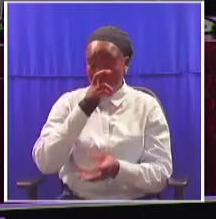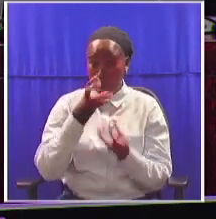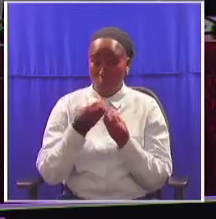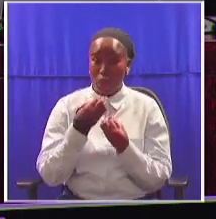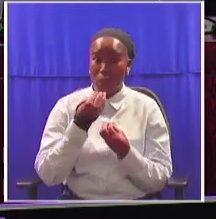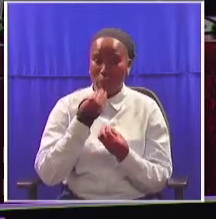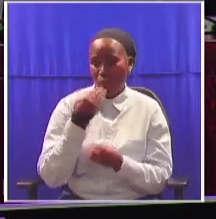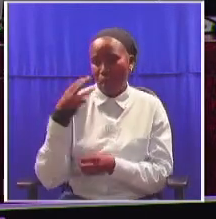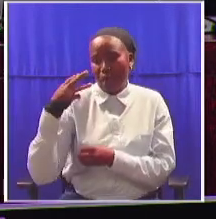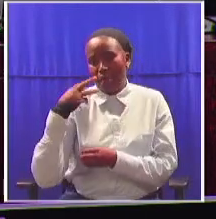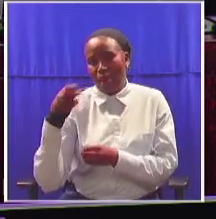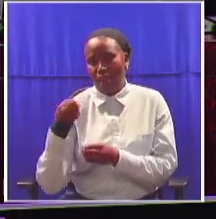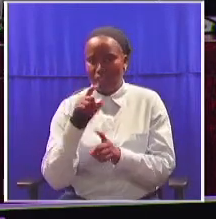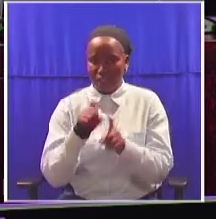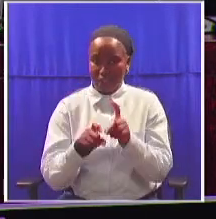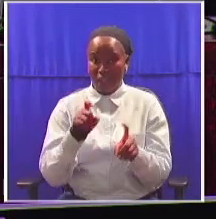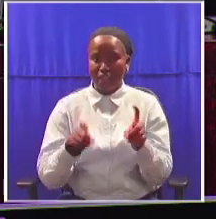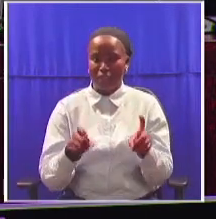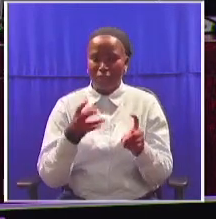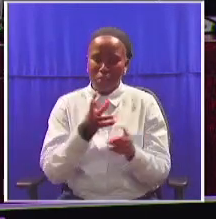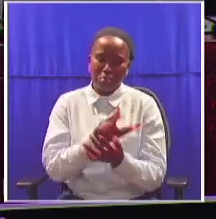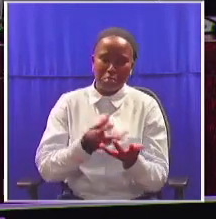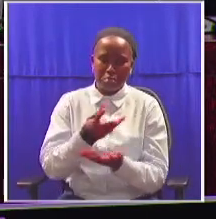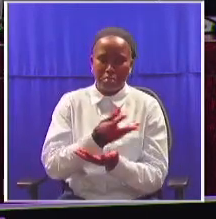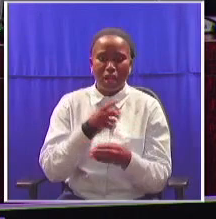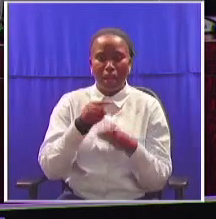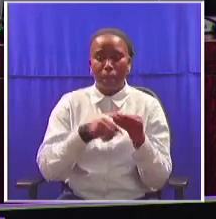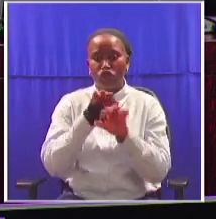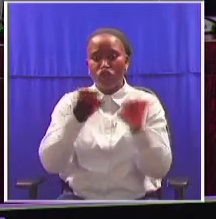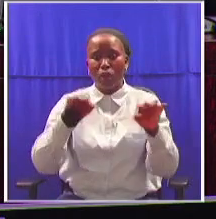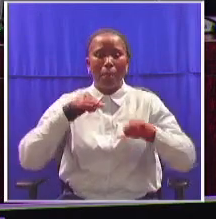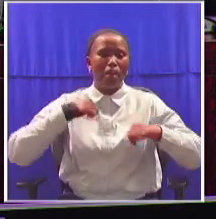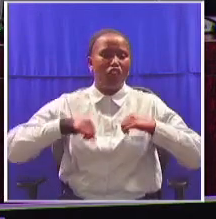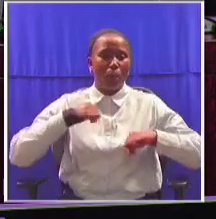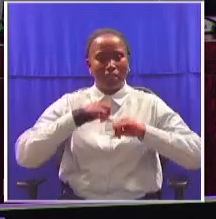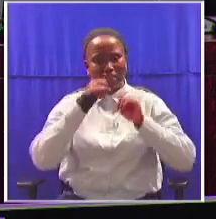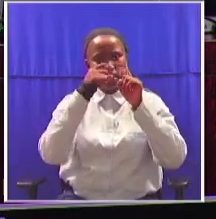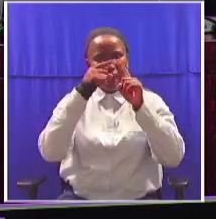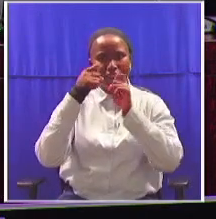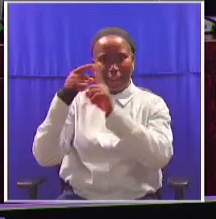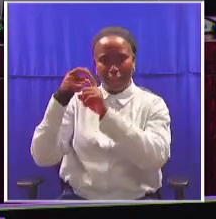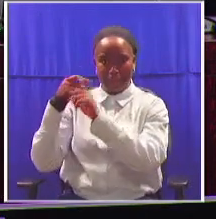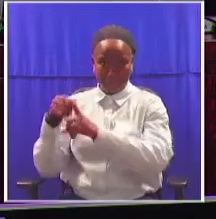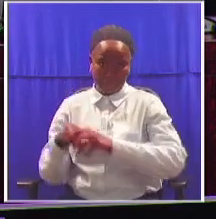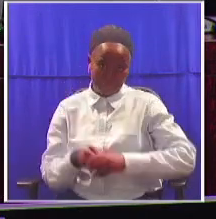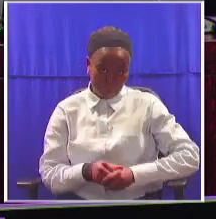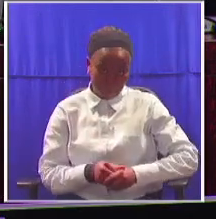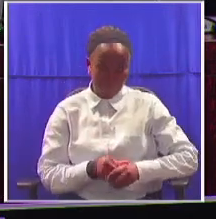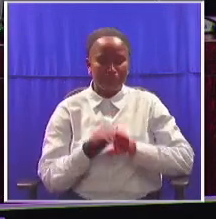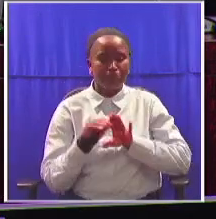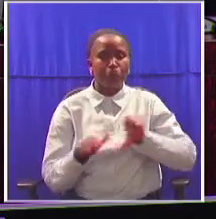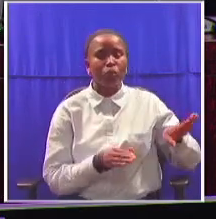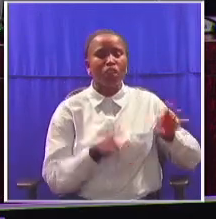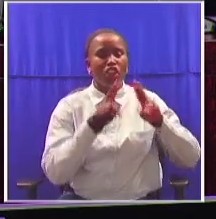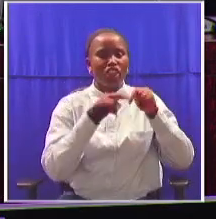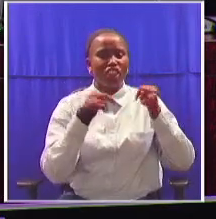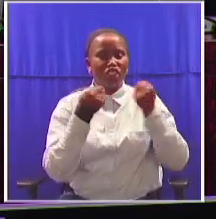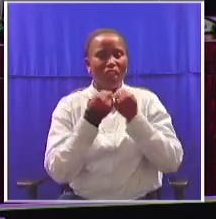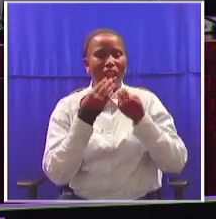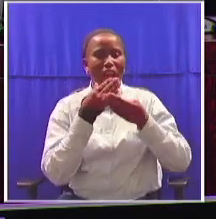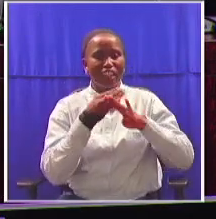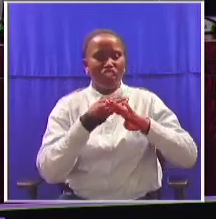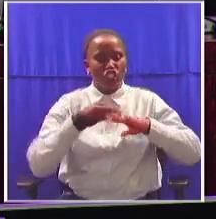with them dealing with their performance targets. The National Anti-Corruption Advisory